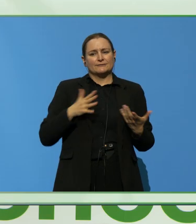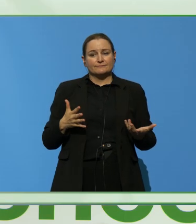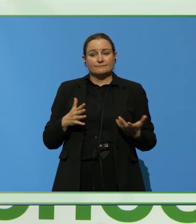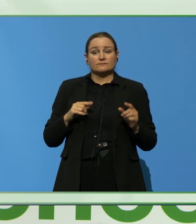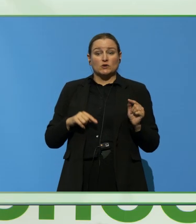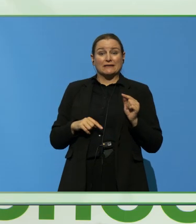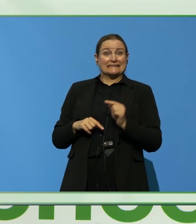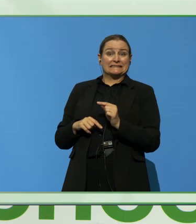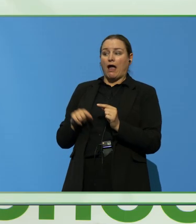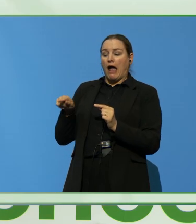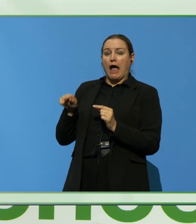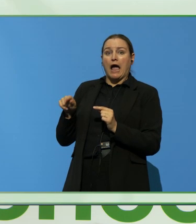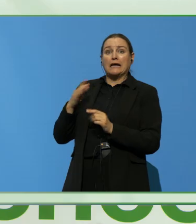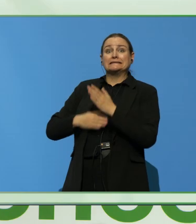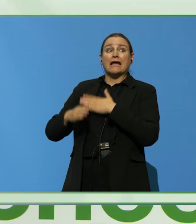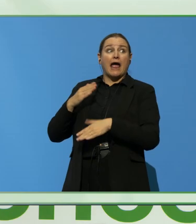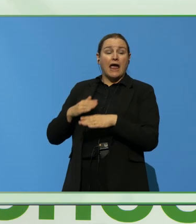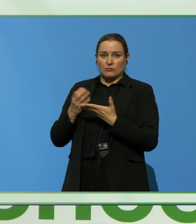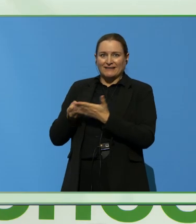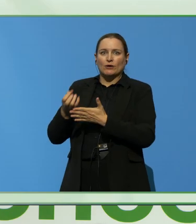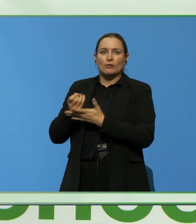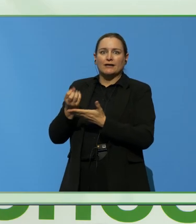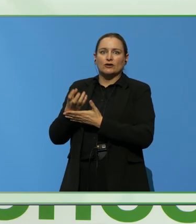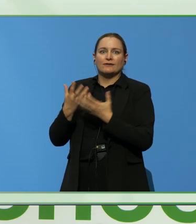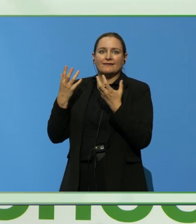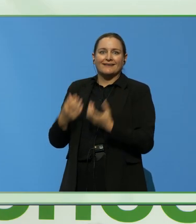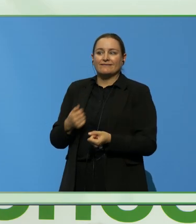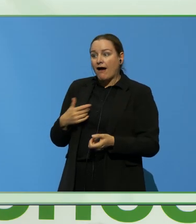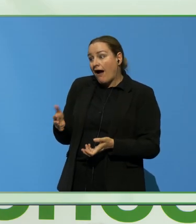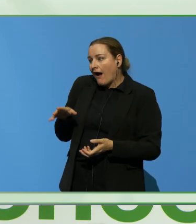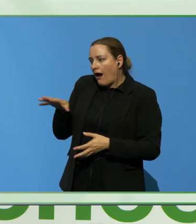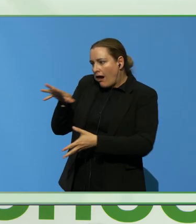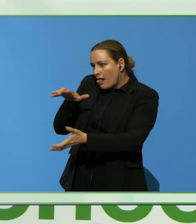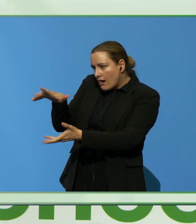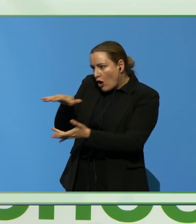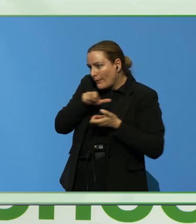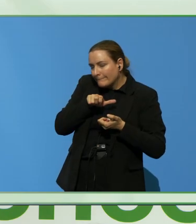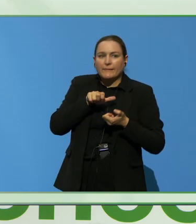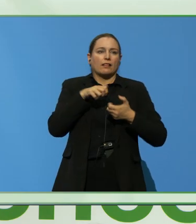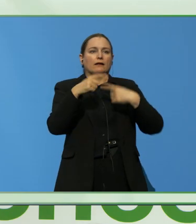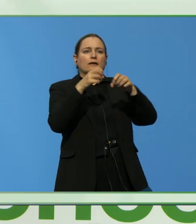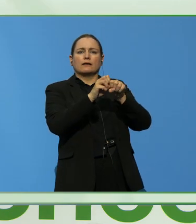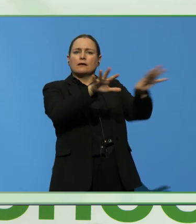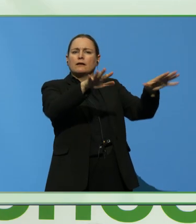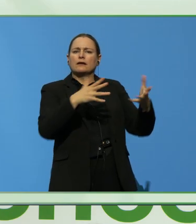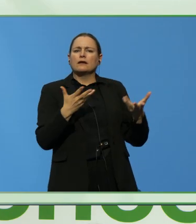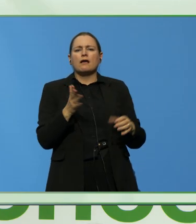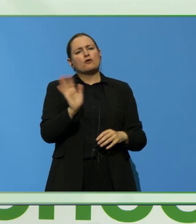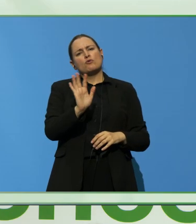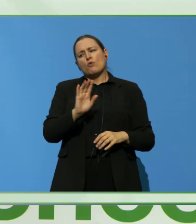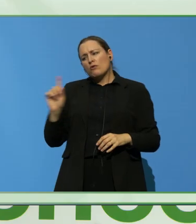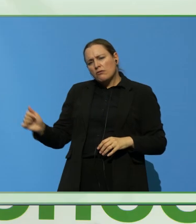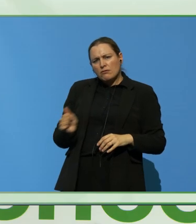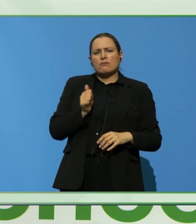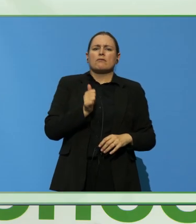sources, not only those who involved in discussions, express their views, but as well those who make